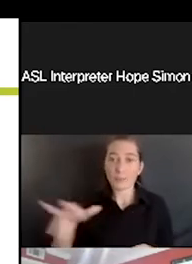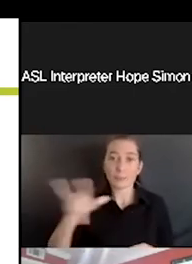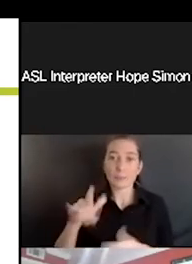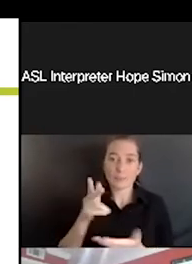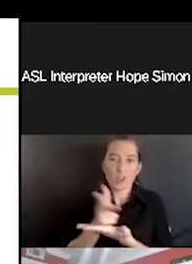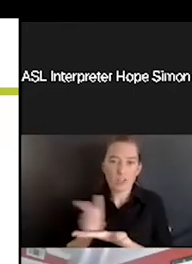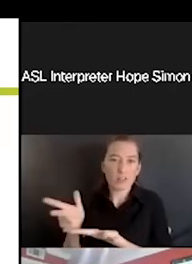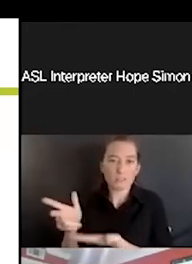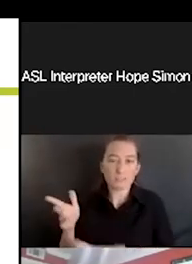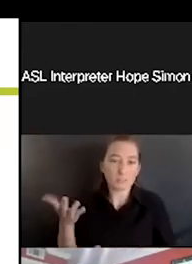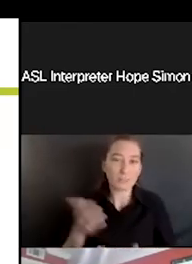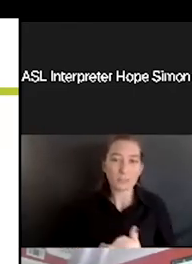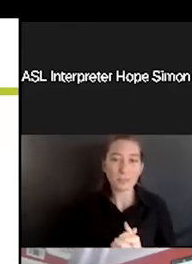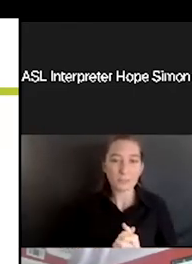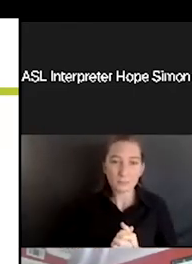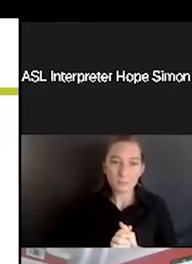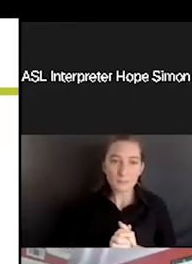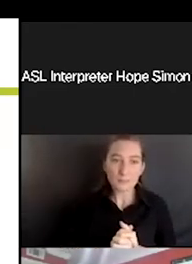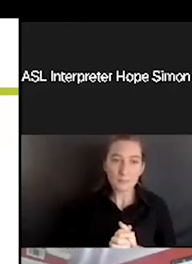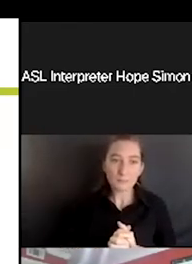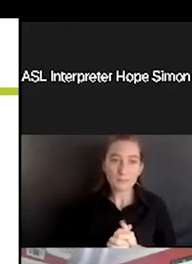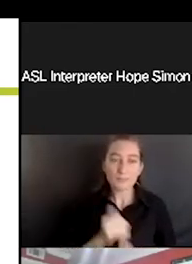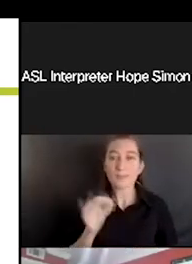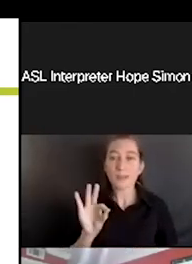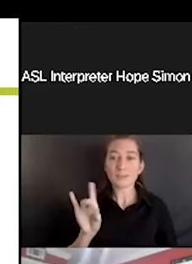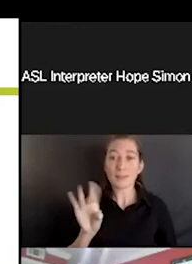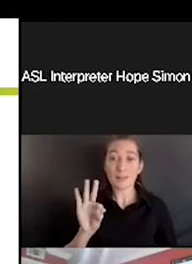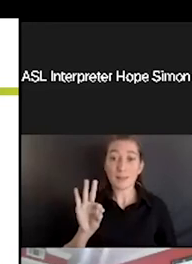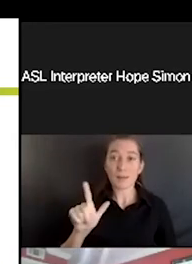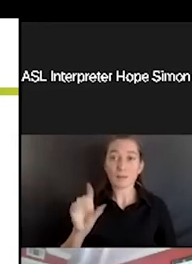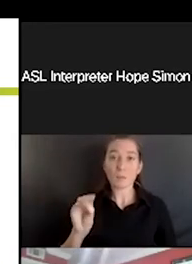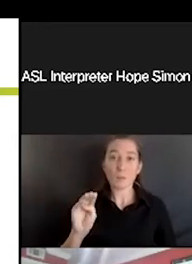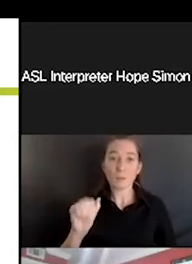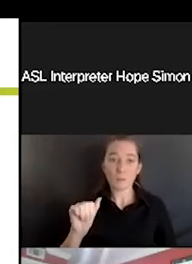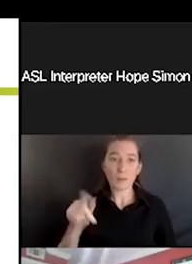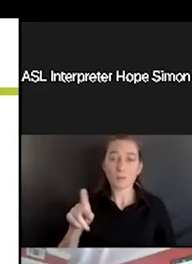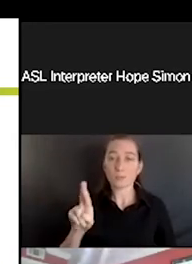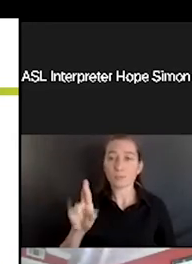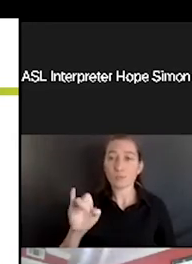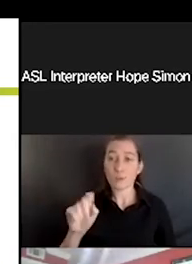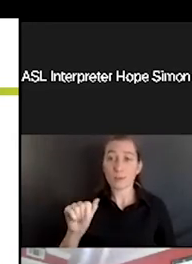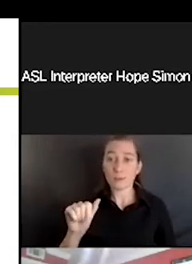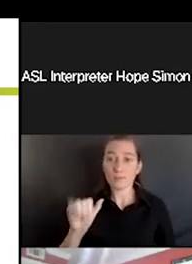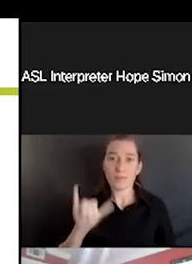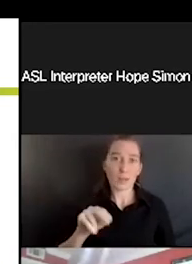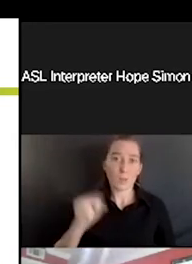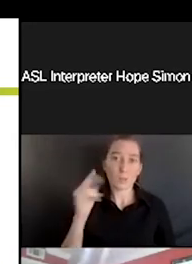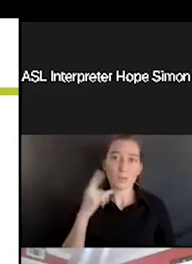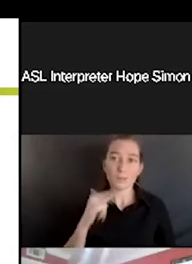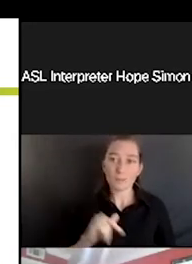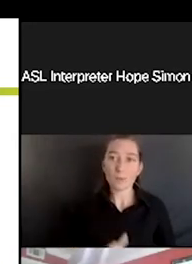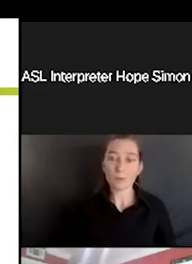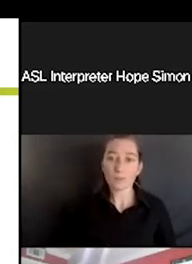The 1999 Loma Prieta earthquake was another significant earthquake that we had in Northern California. It reinforced an